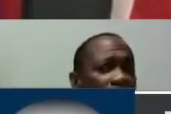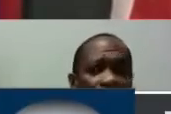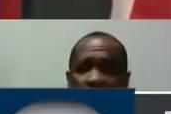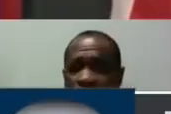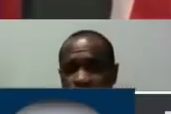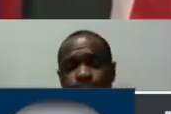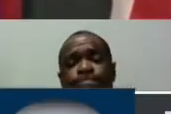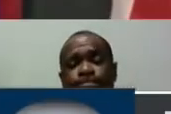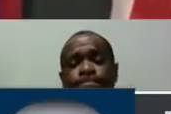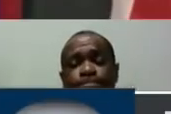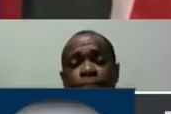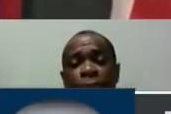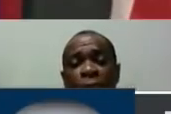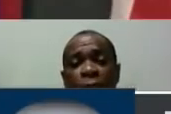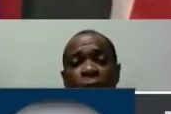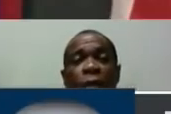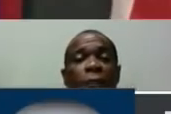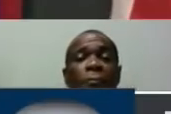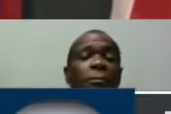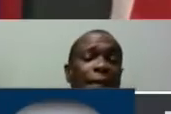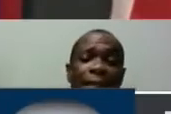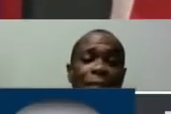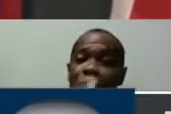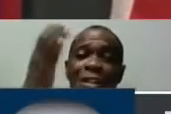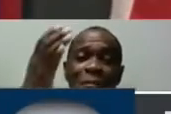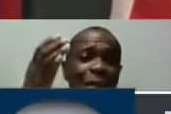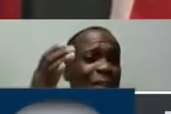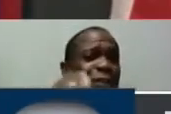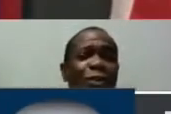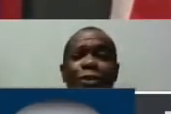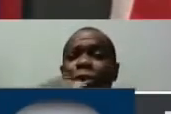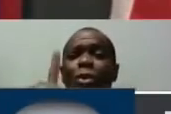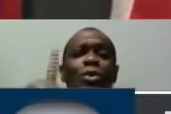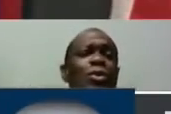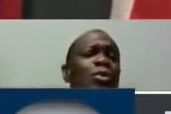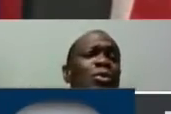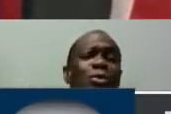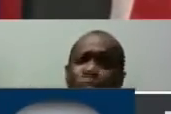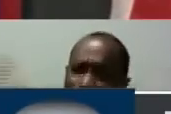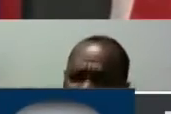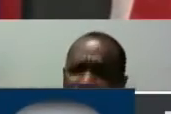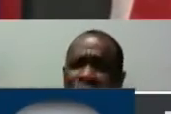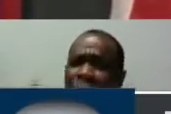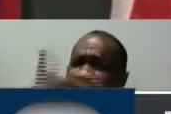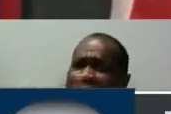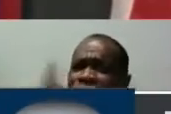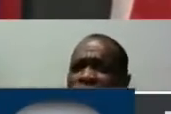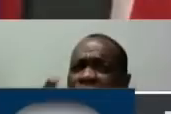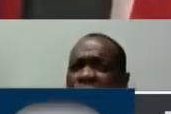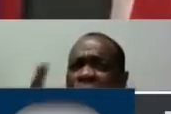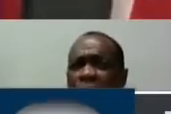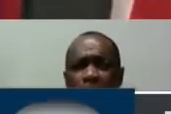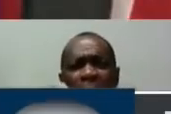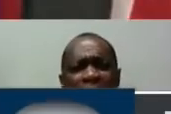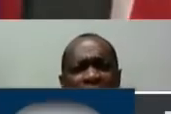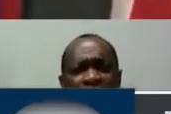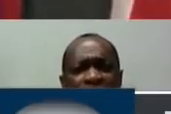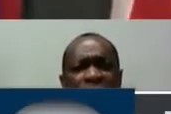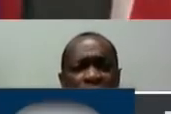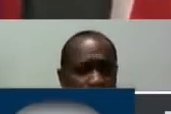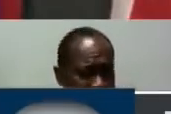overdo for the Christmas. Let's have a careful Christmas. a protective